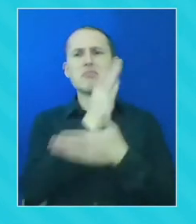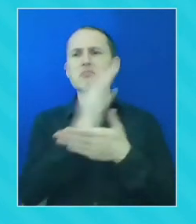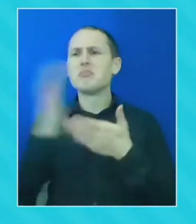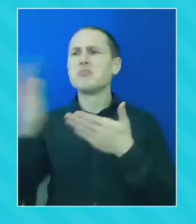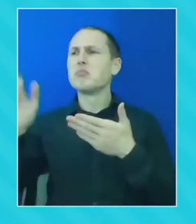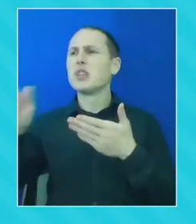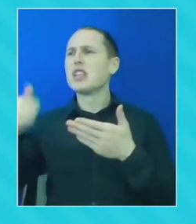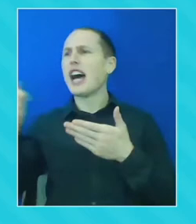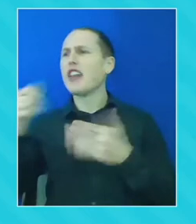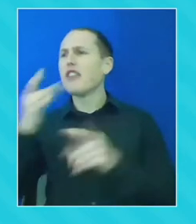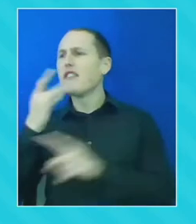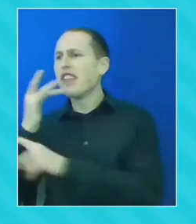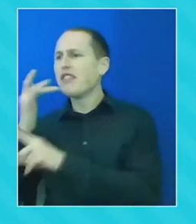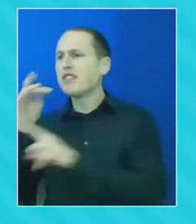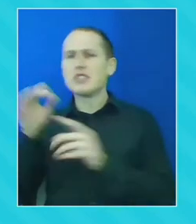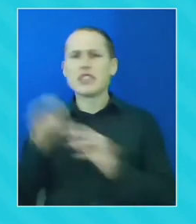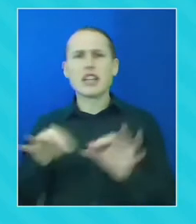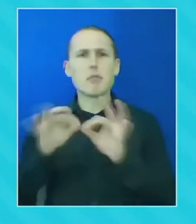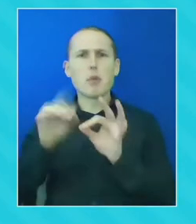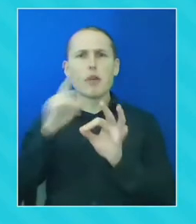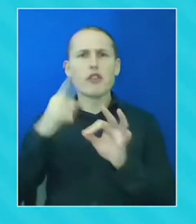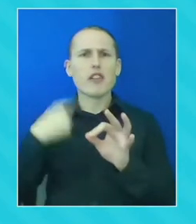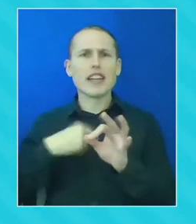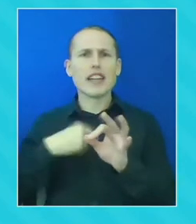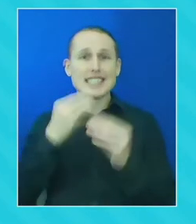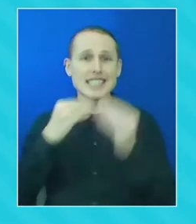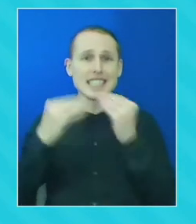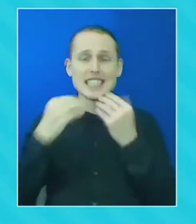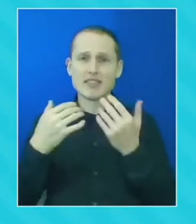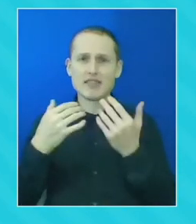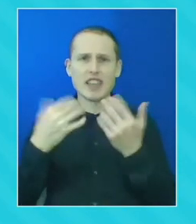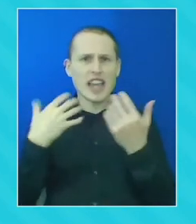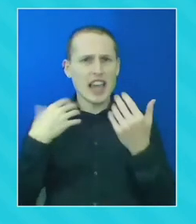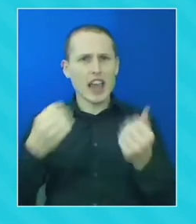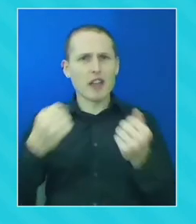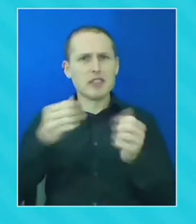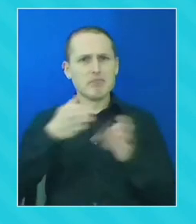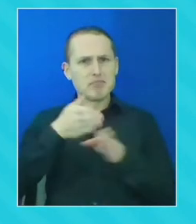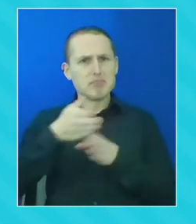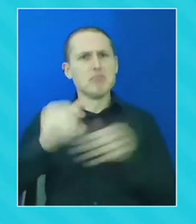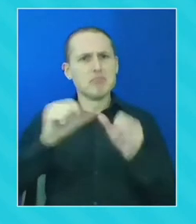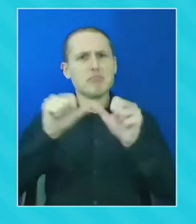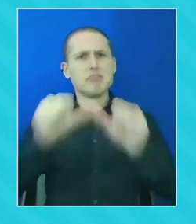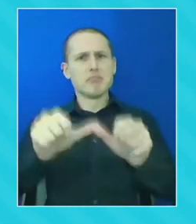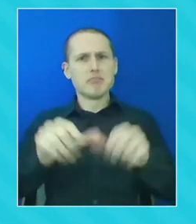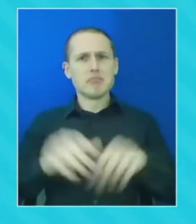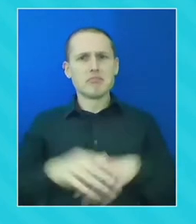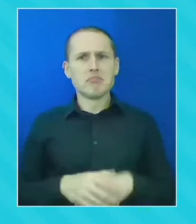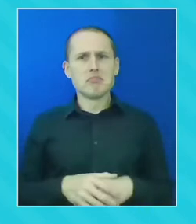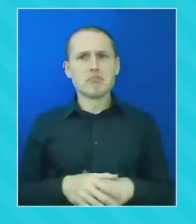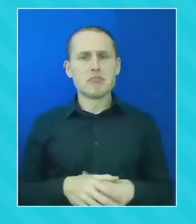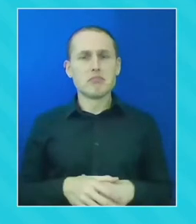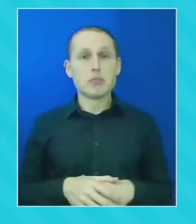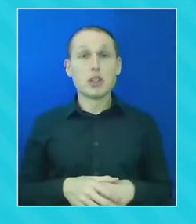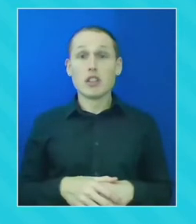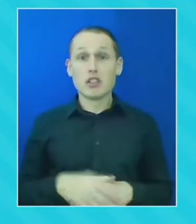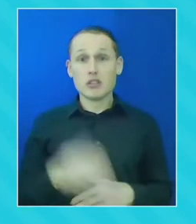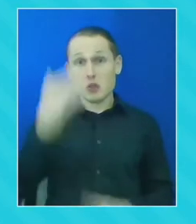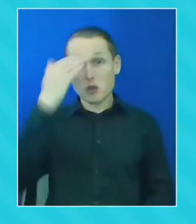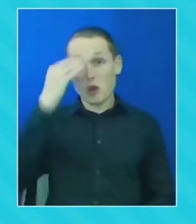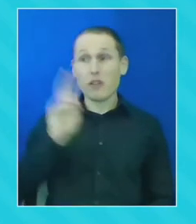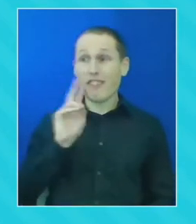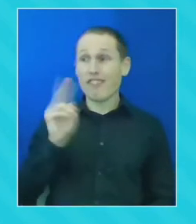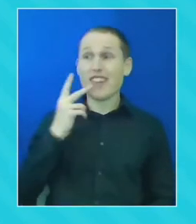that are needed to establish healthy habits and counteract picky eating. Fact, veggies are critical to a healthy